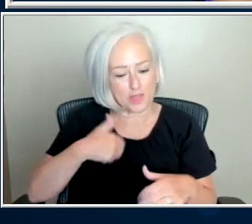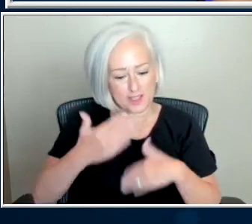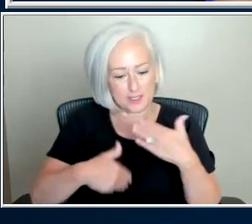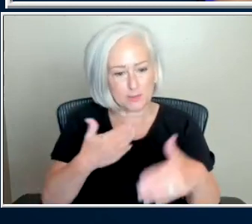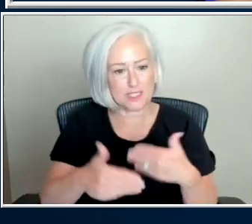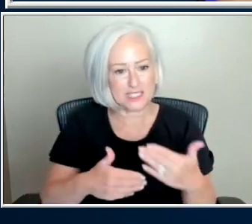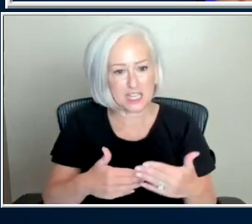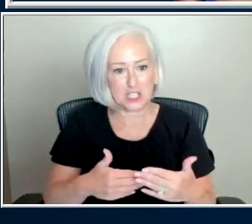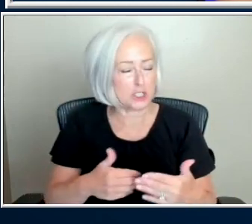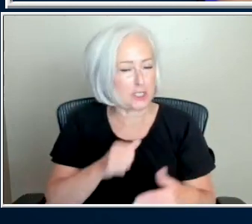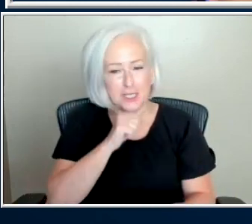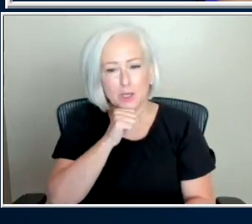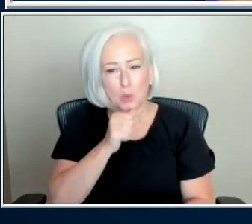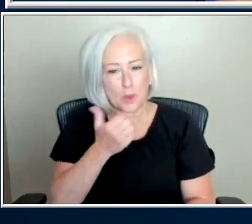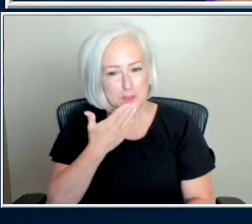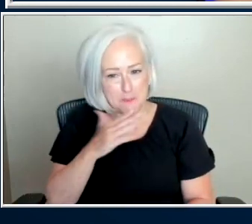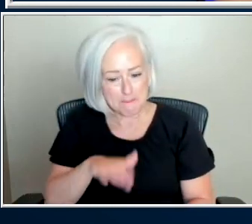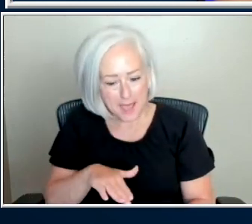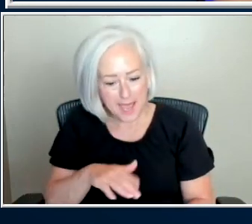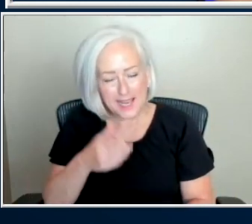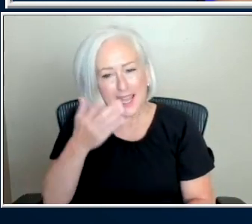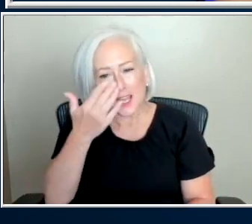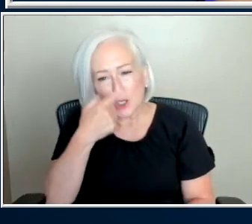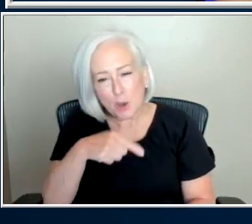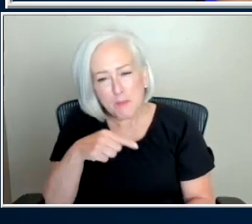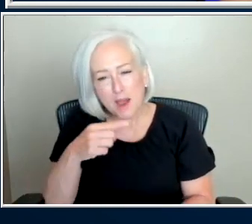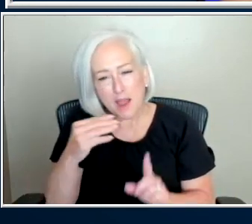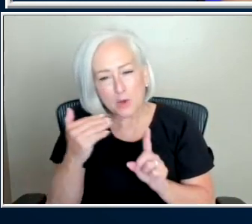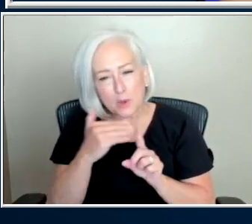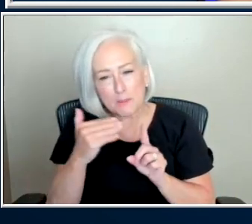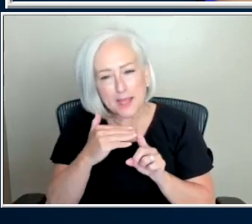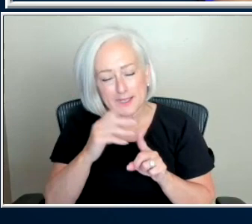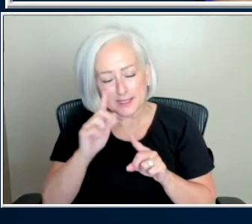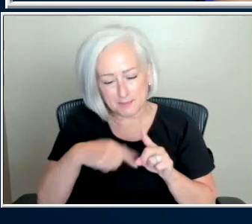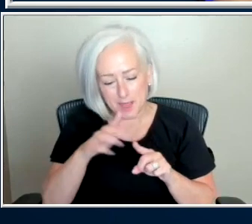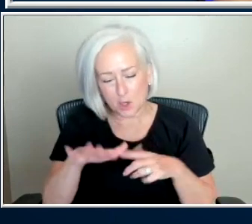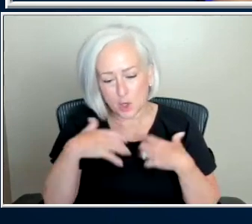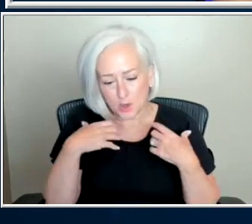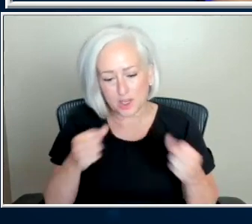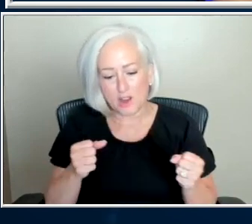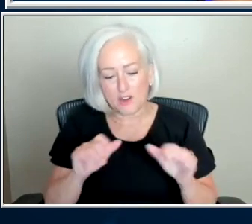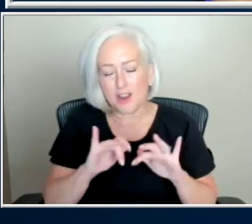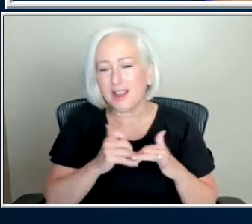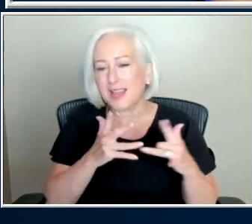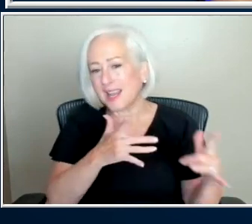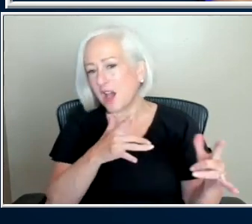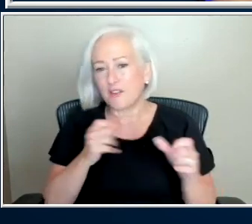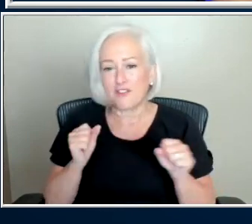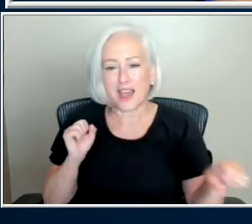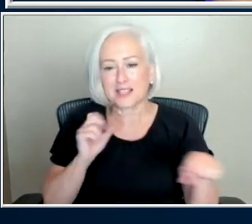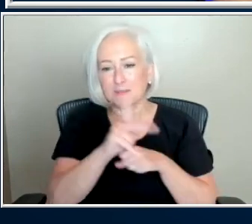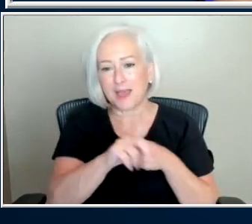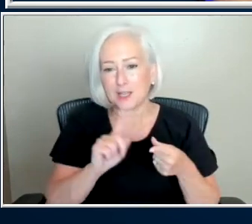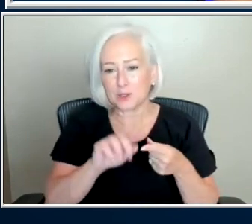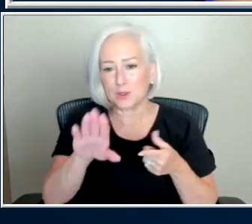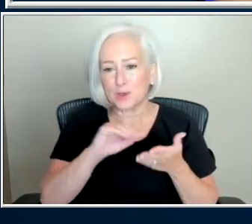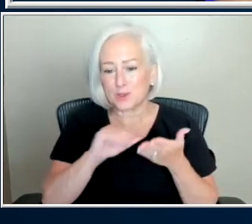wasn't so bad. Just kind of remind us again what that was like and how quickly you got to get back to your students and doing the things you